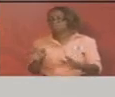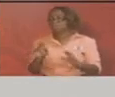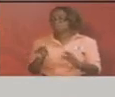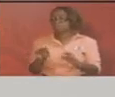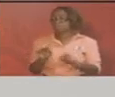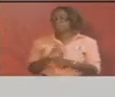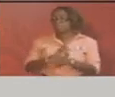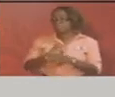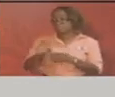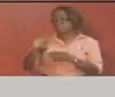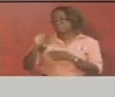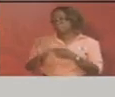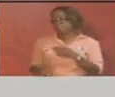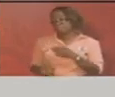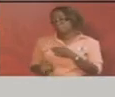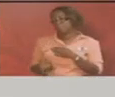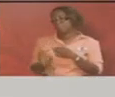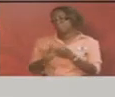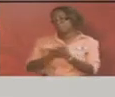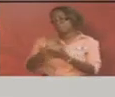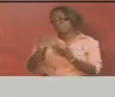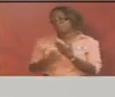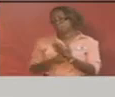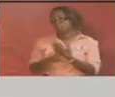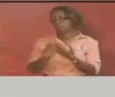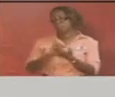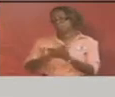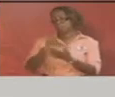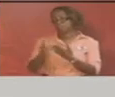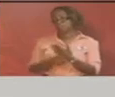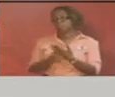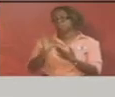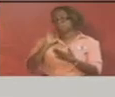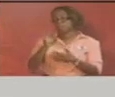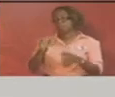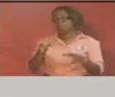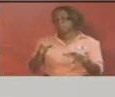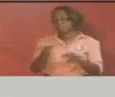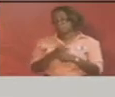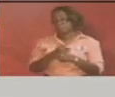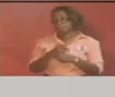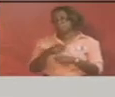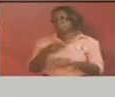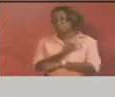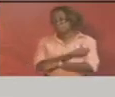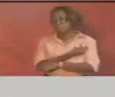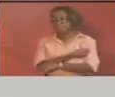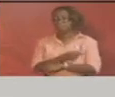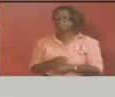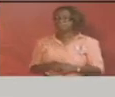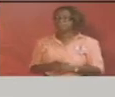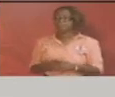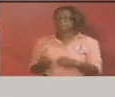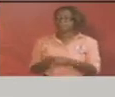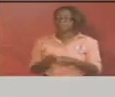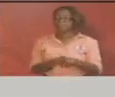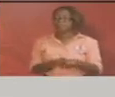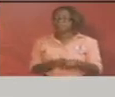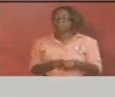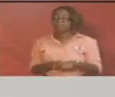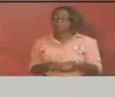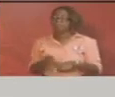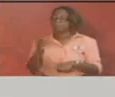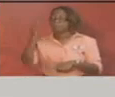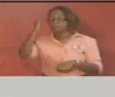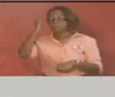I think there was an indication as a press release that indicated there was a non-disclosure agreement signed with both Sinopharm and